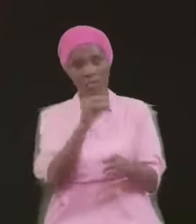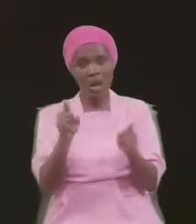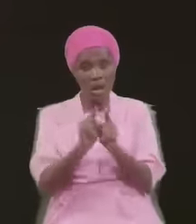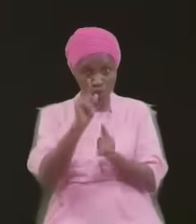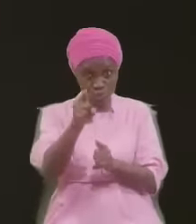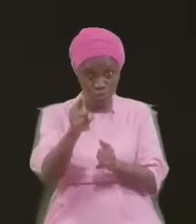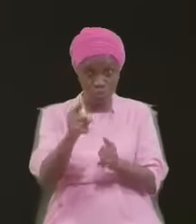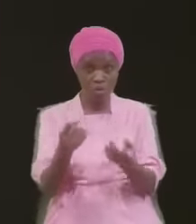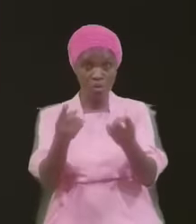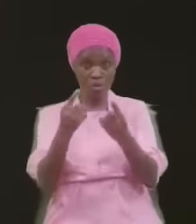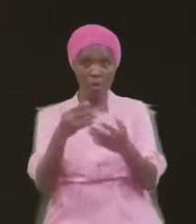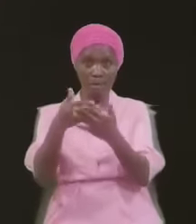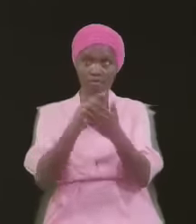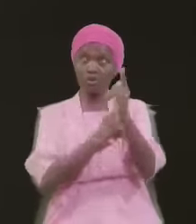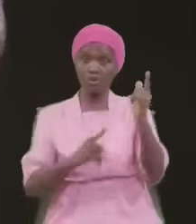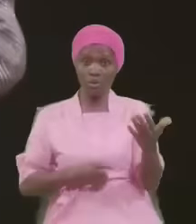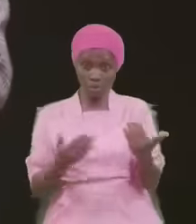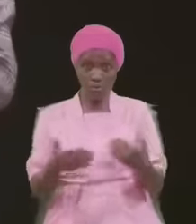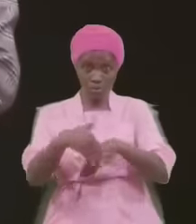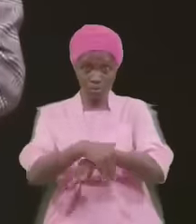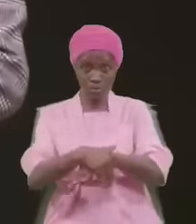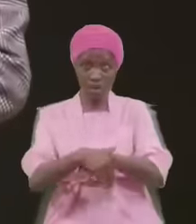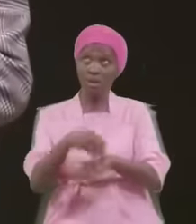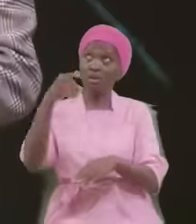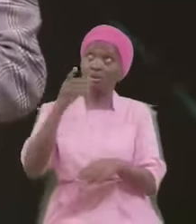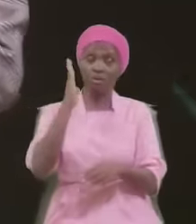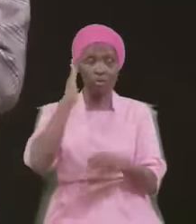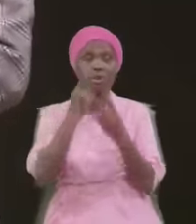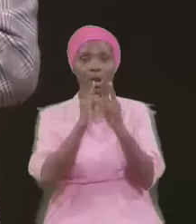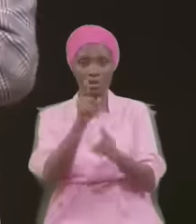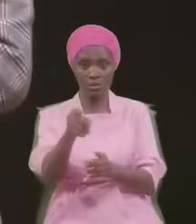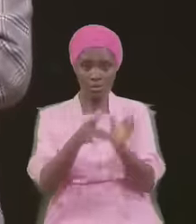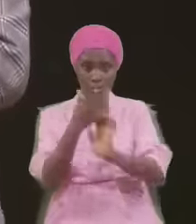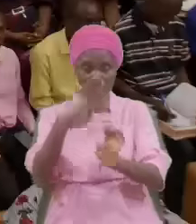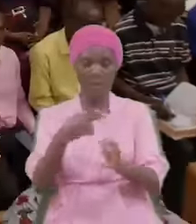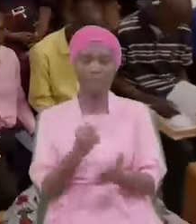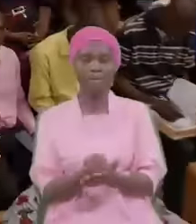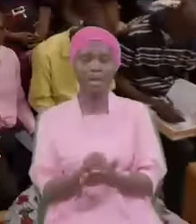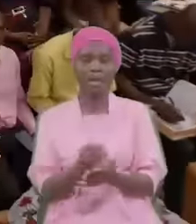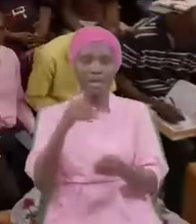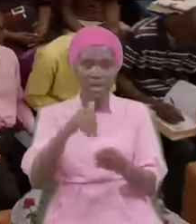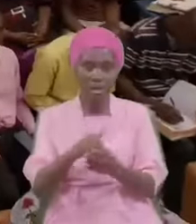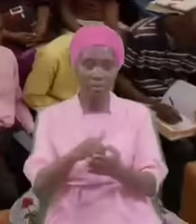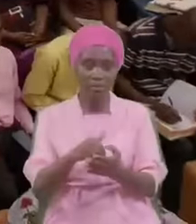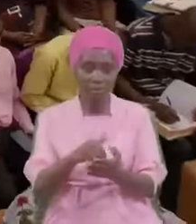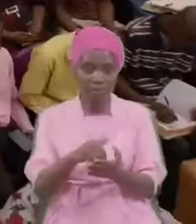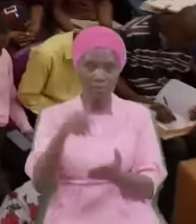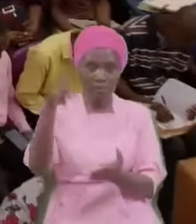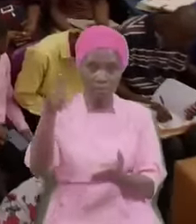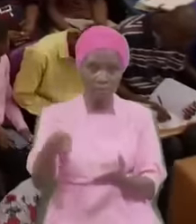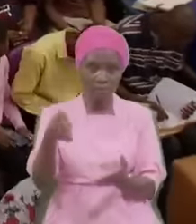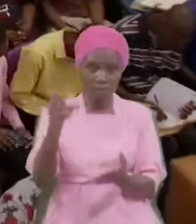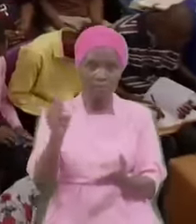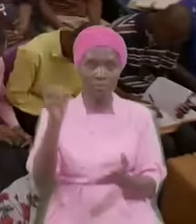Lord tonight, the Lord is going to answer you. In Psalm 77, verse